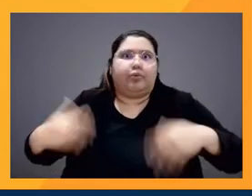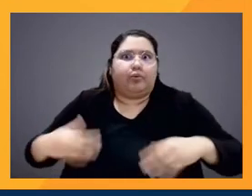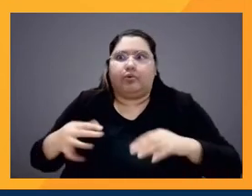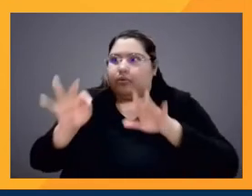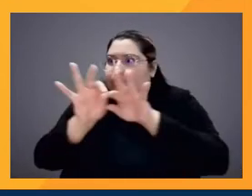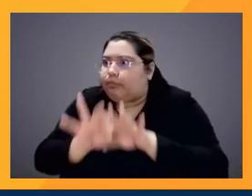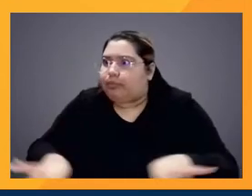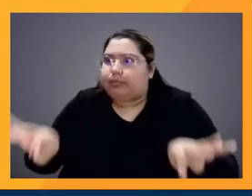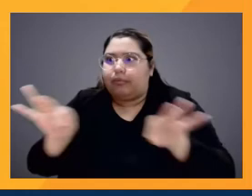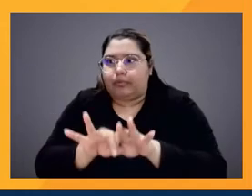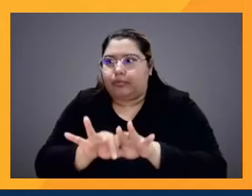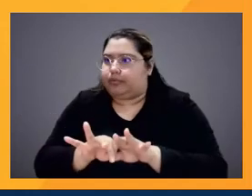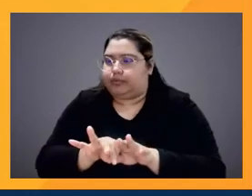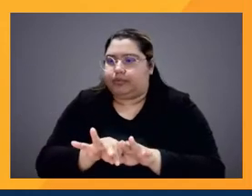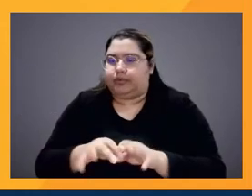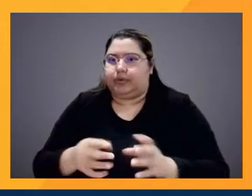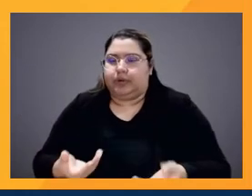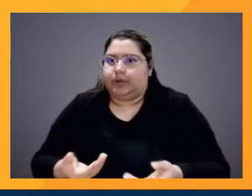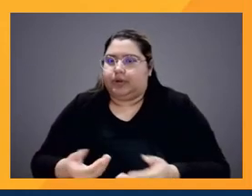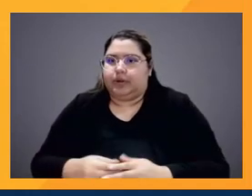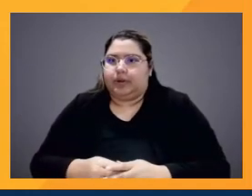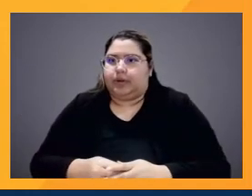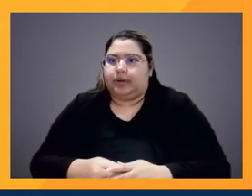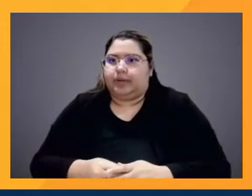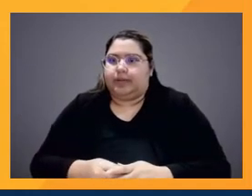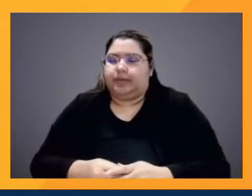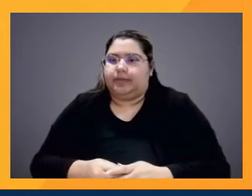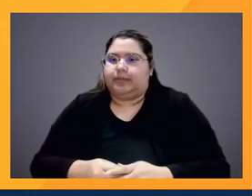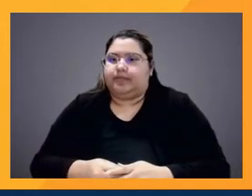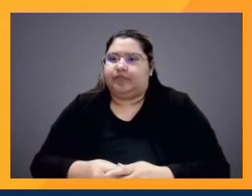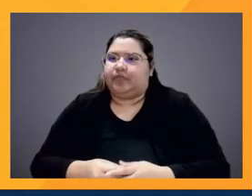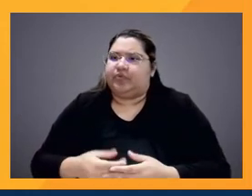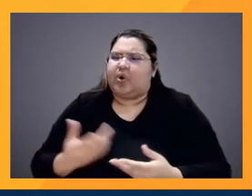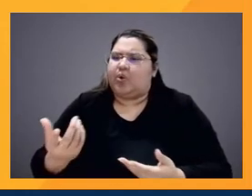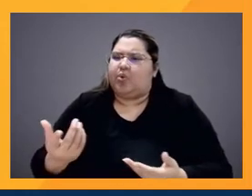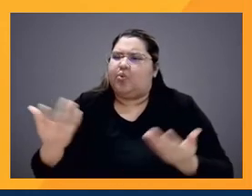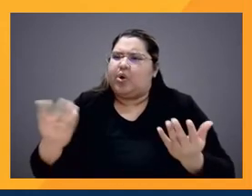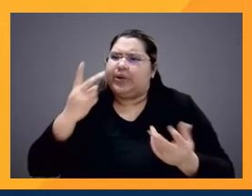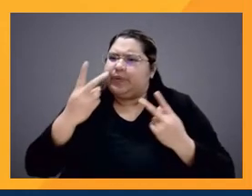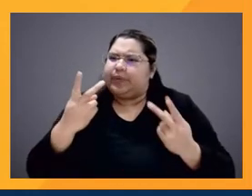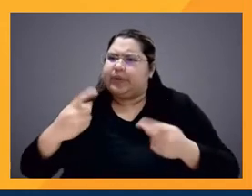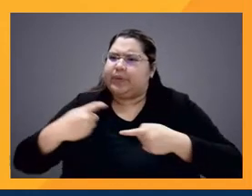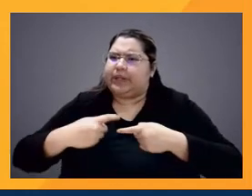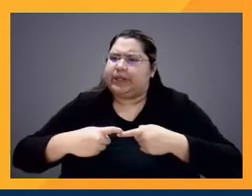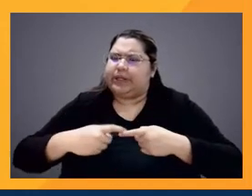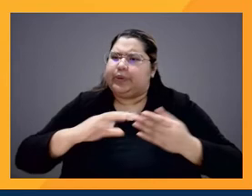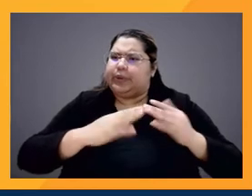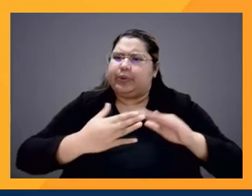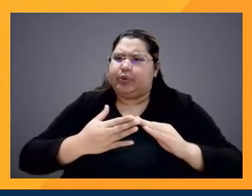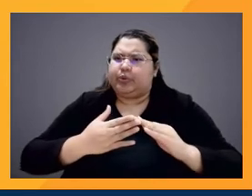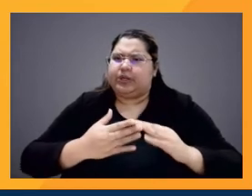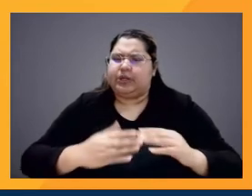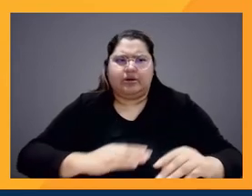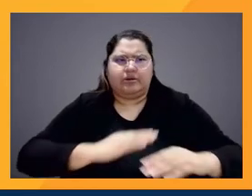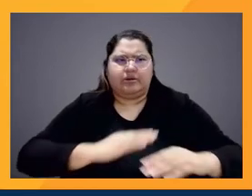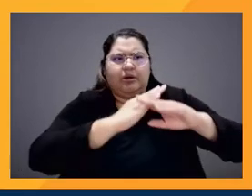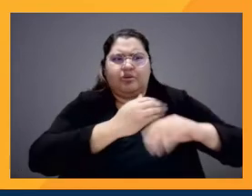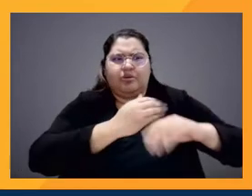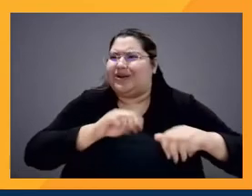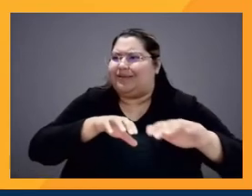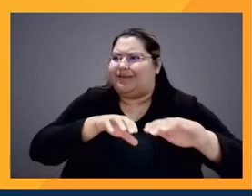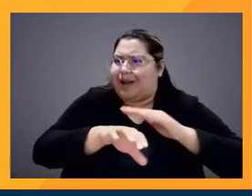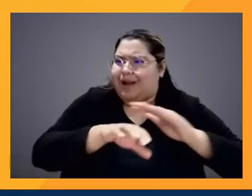in wealth, they're just very hard to move around, right? Like there's been tremendous